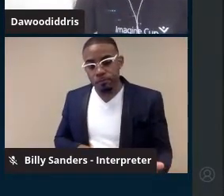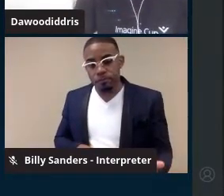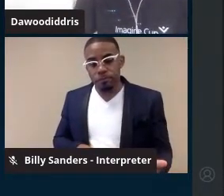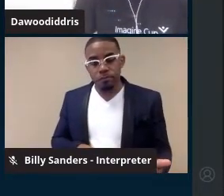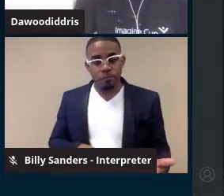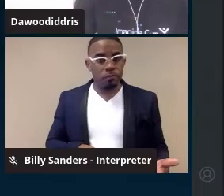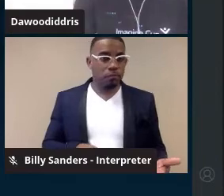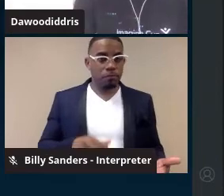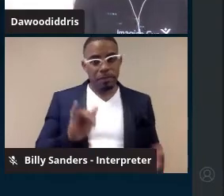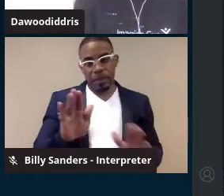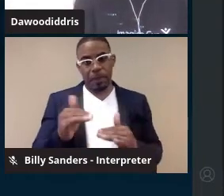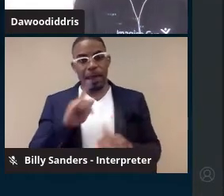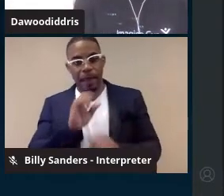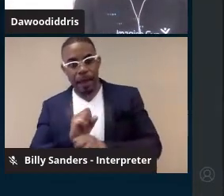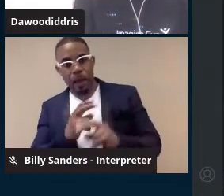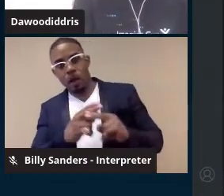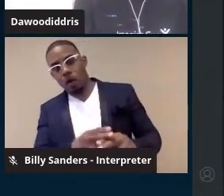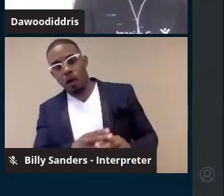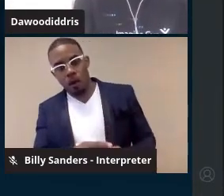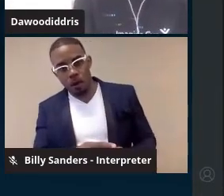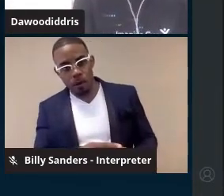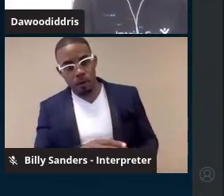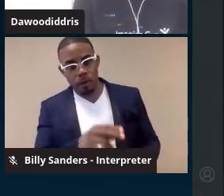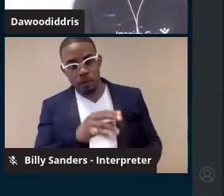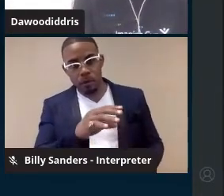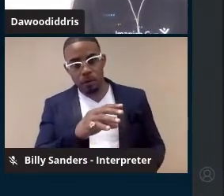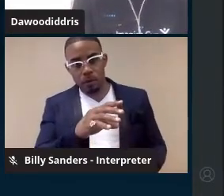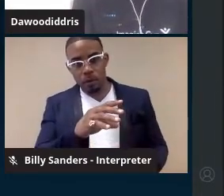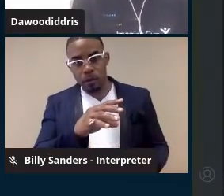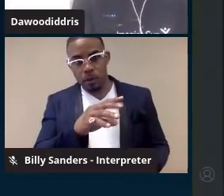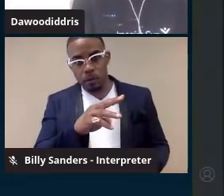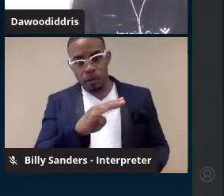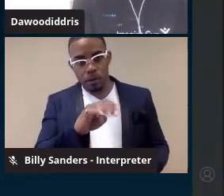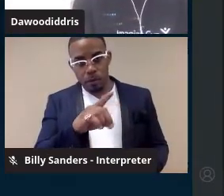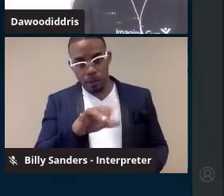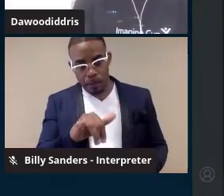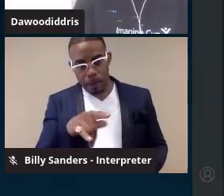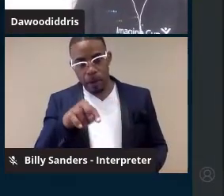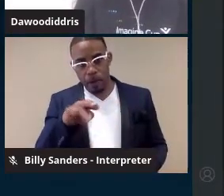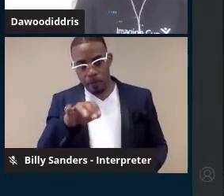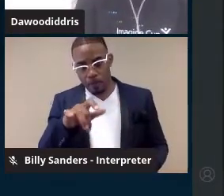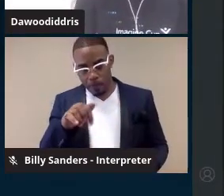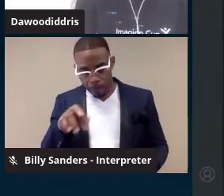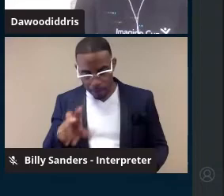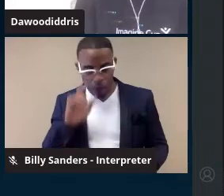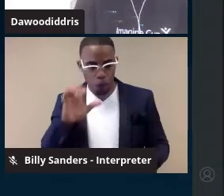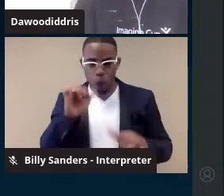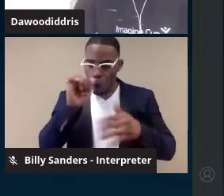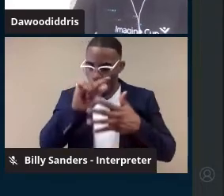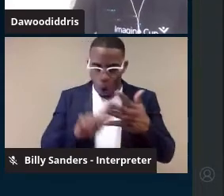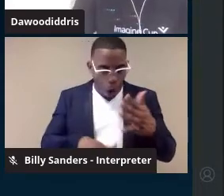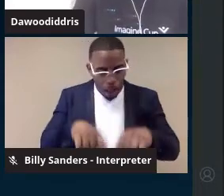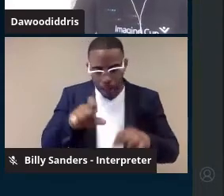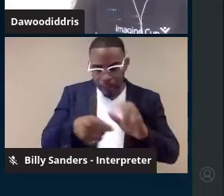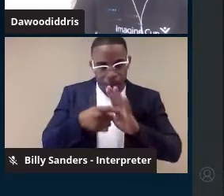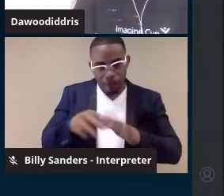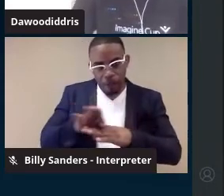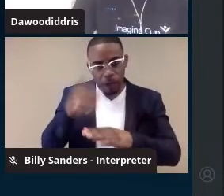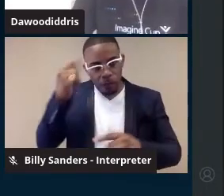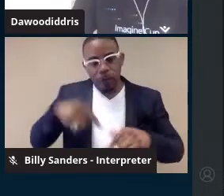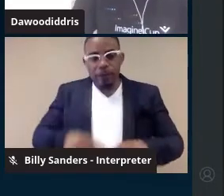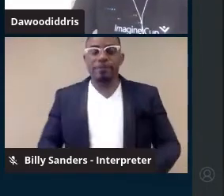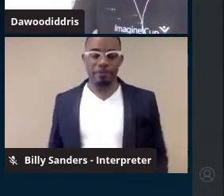this package is actually called body parser. Okay, so body parser will do all those, middleman job for